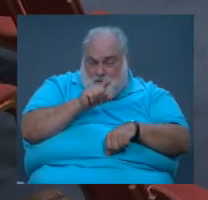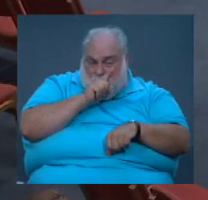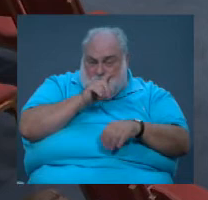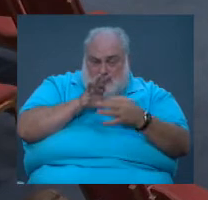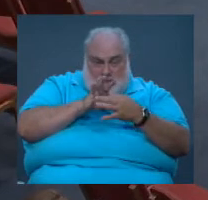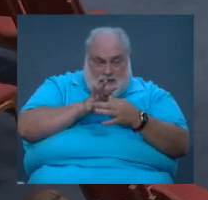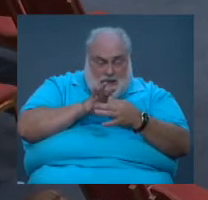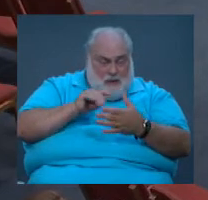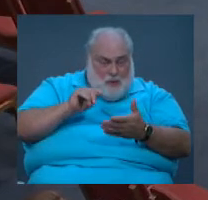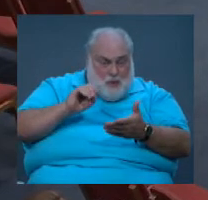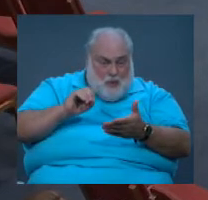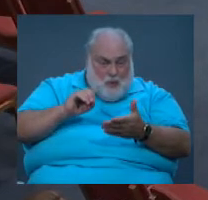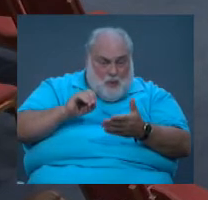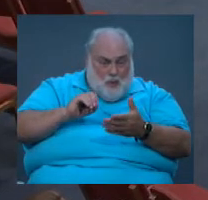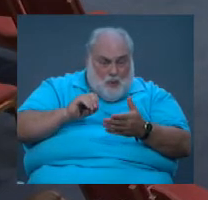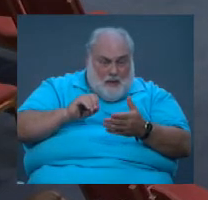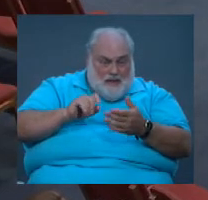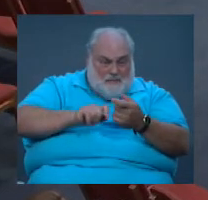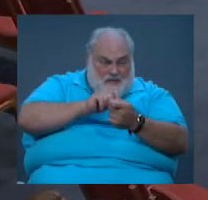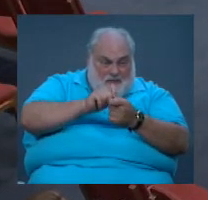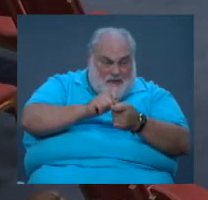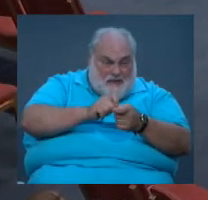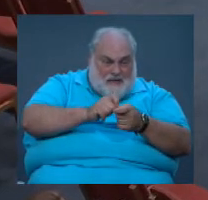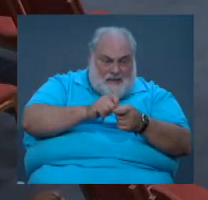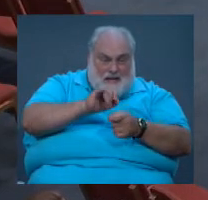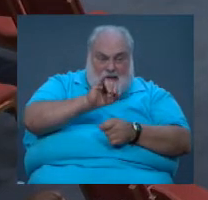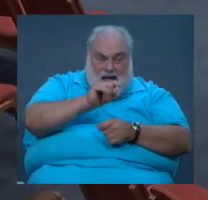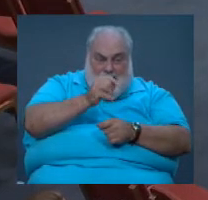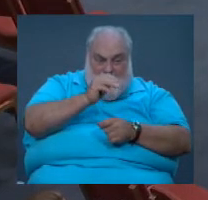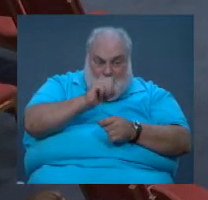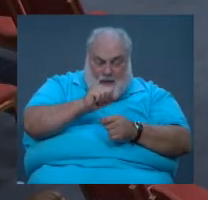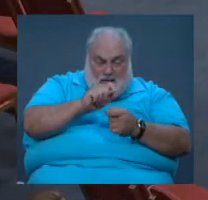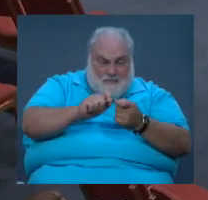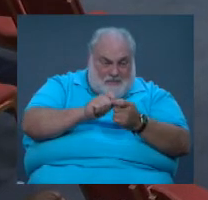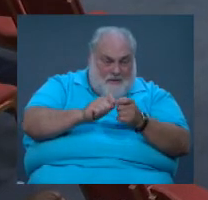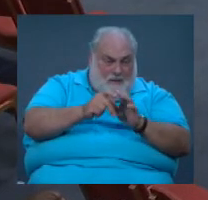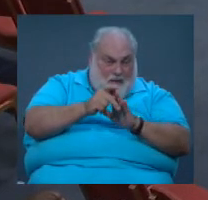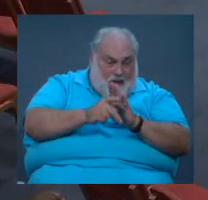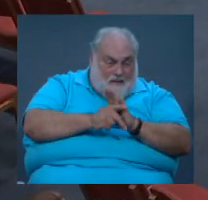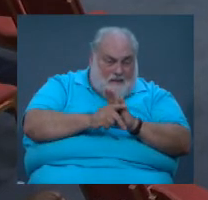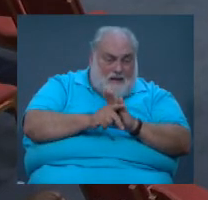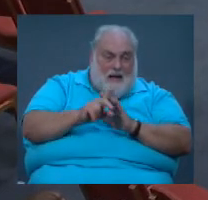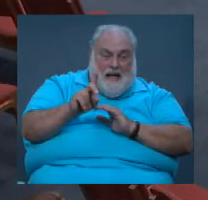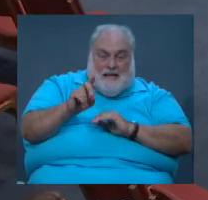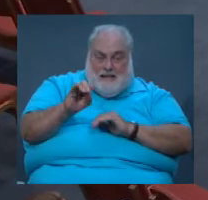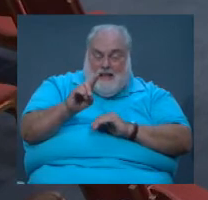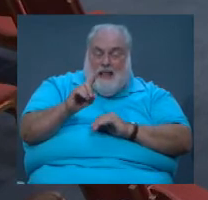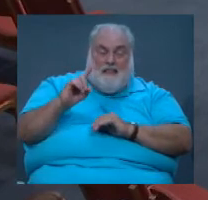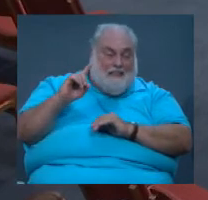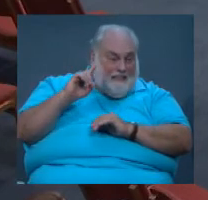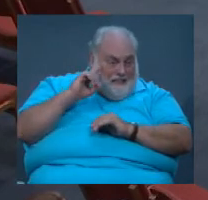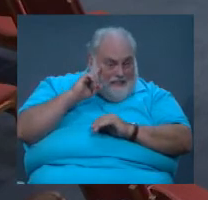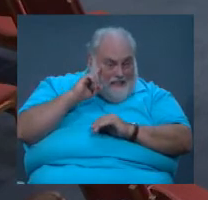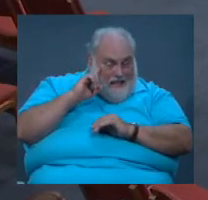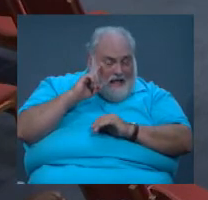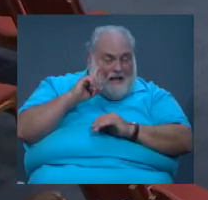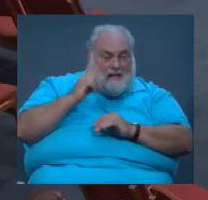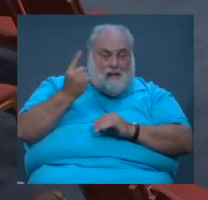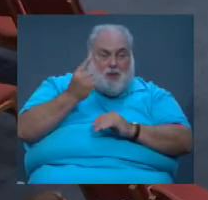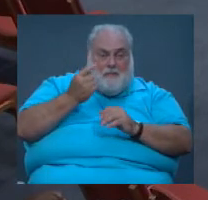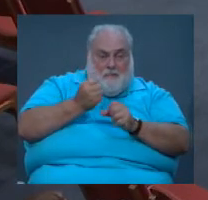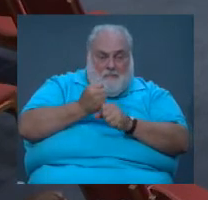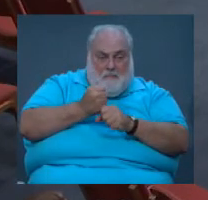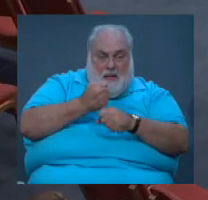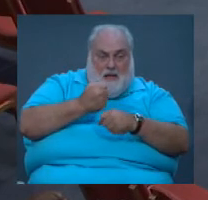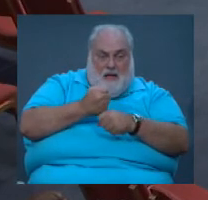respect to items or policies, but I think I heard somebody make that kind of